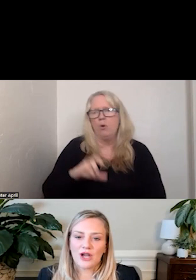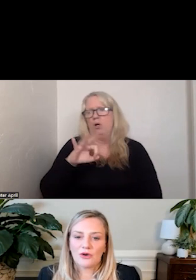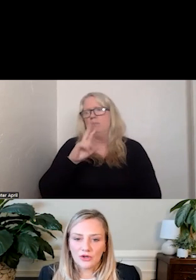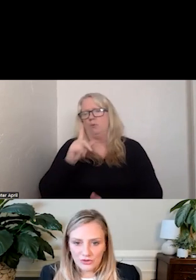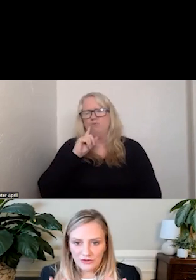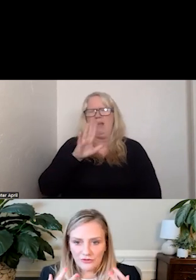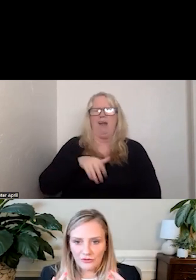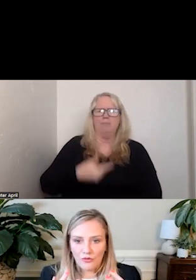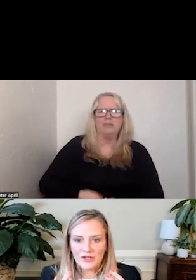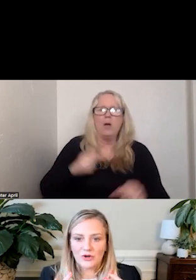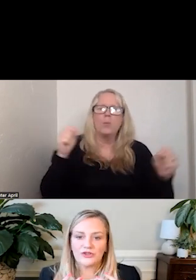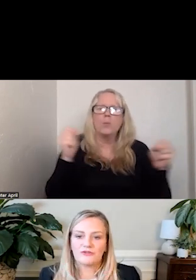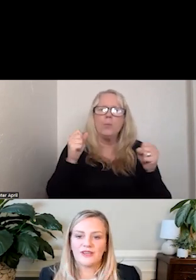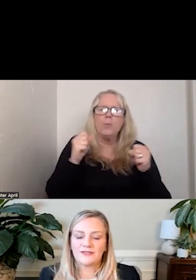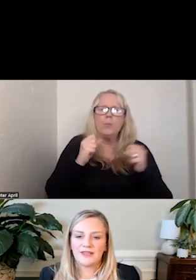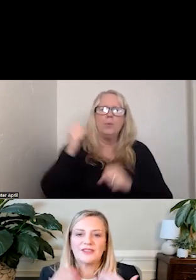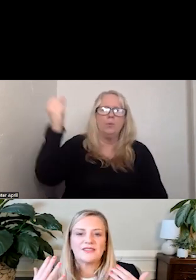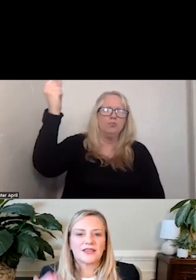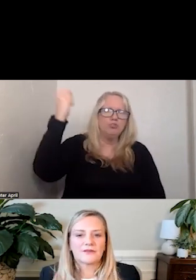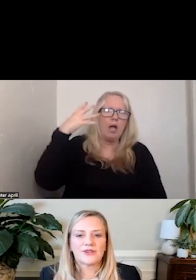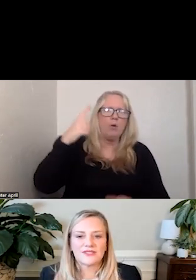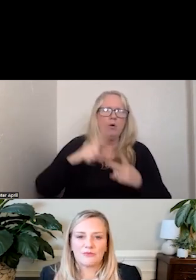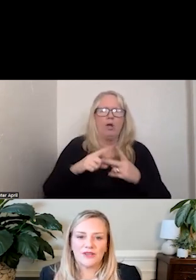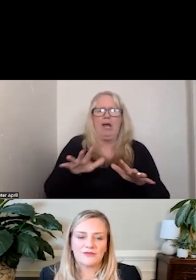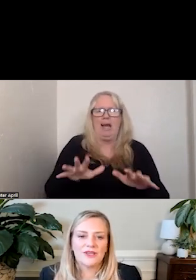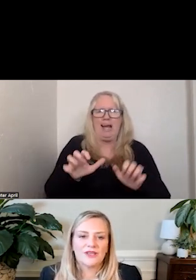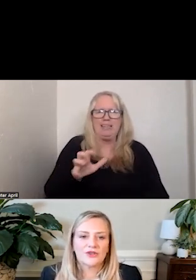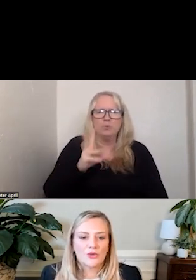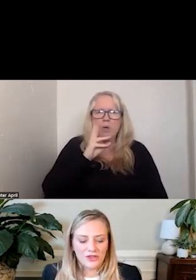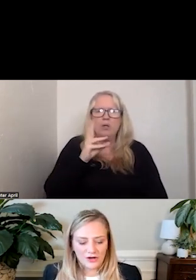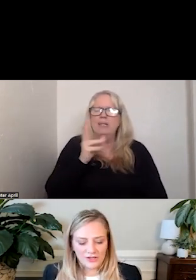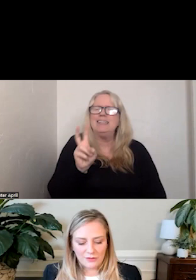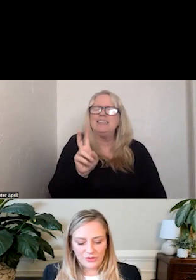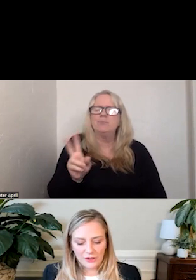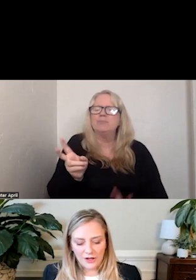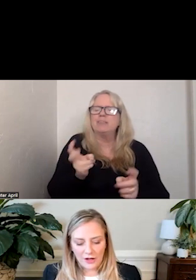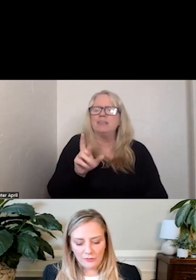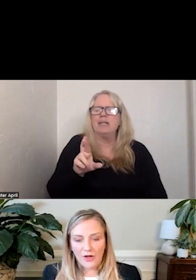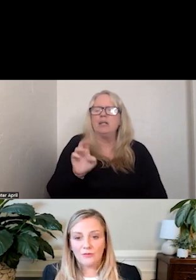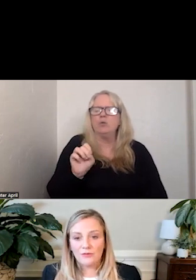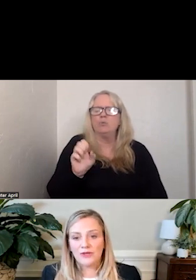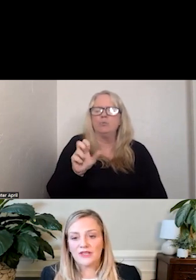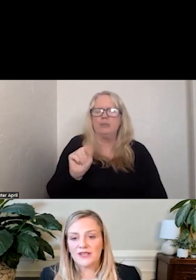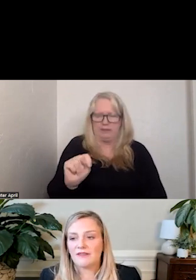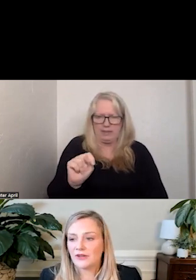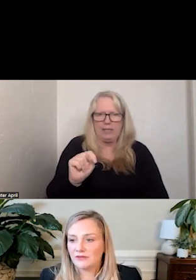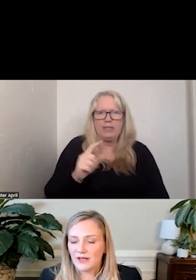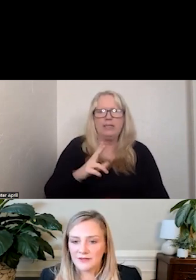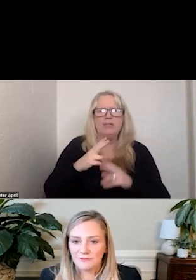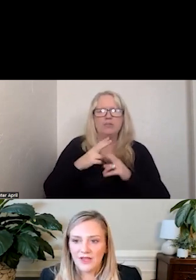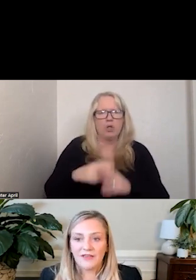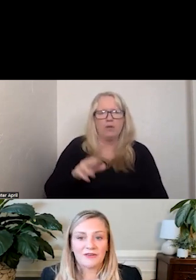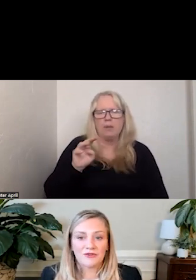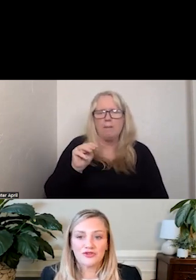cold shower or use ice water on your face. And this is like a reset button. So there is something called the mammalian dive